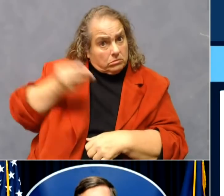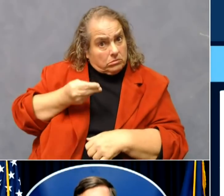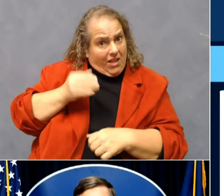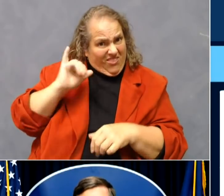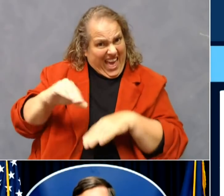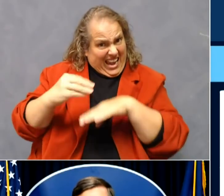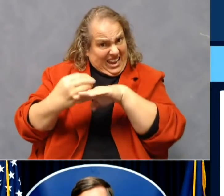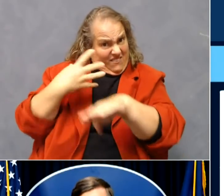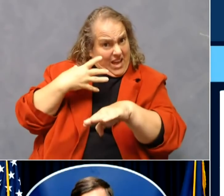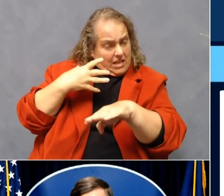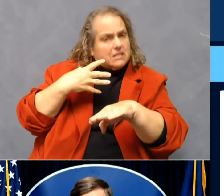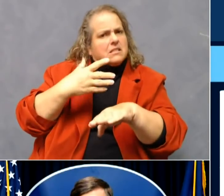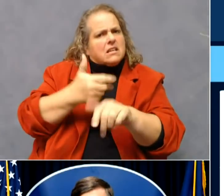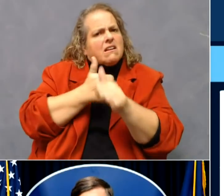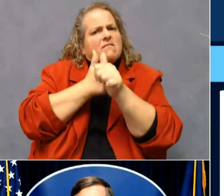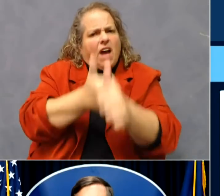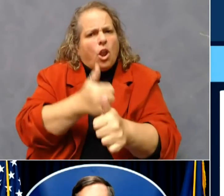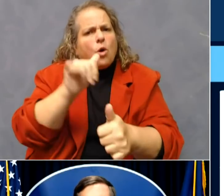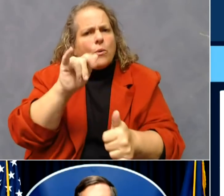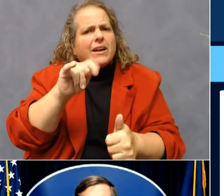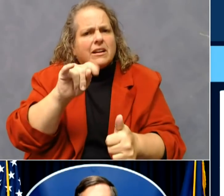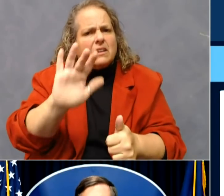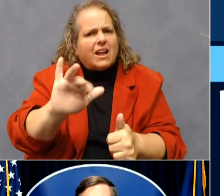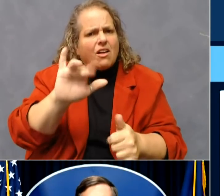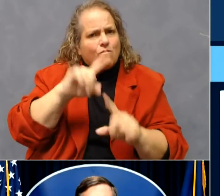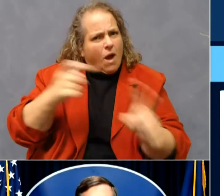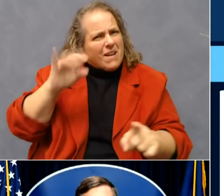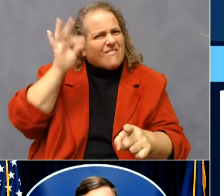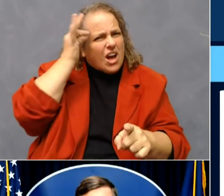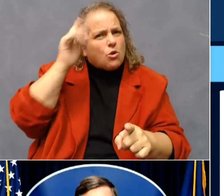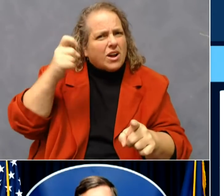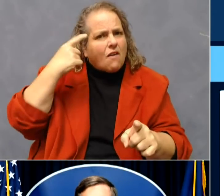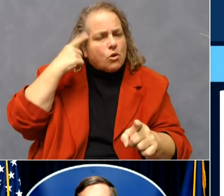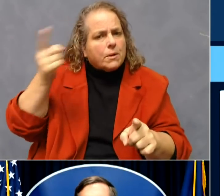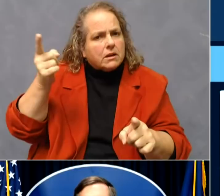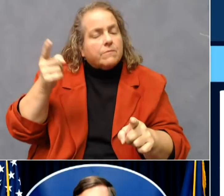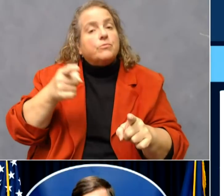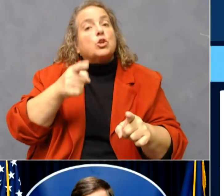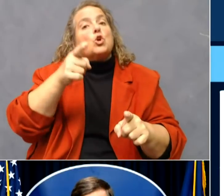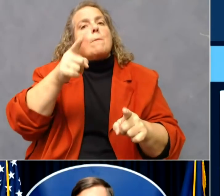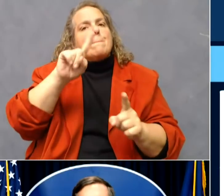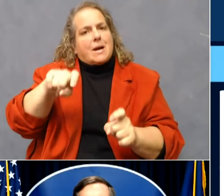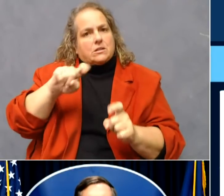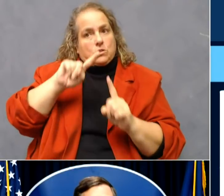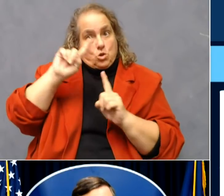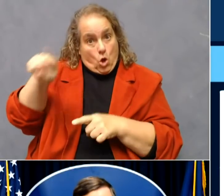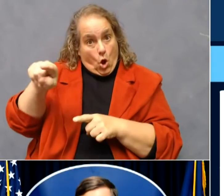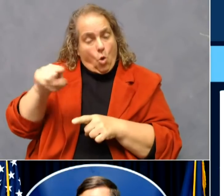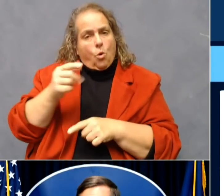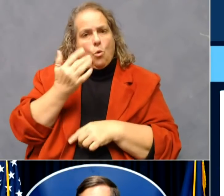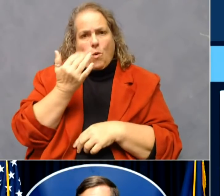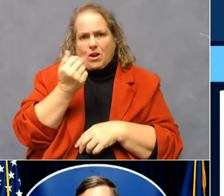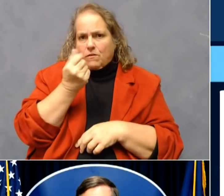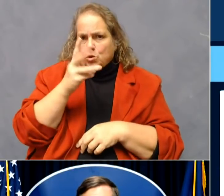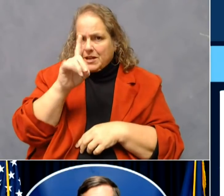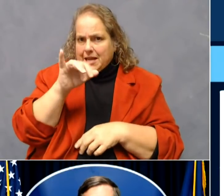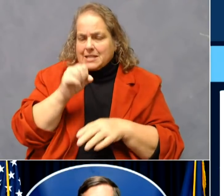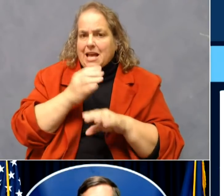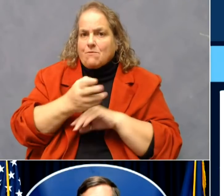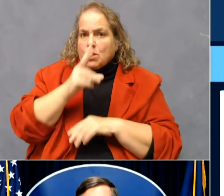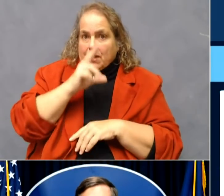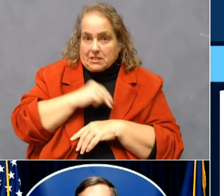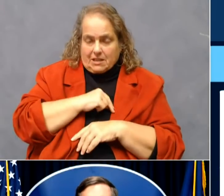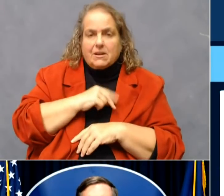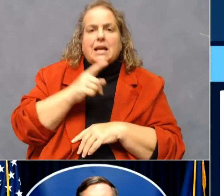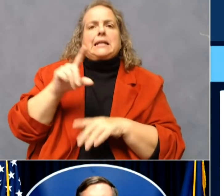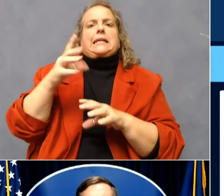back showing you're negative enough days after Thanksgiving, don't go around other people at all if you can,